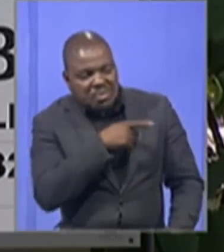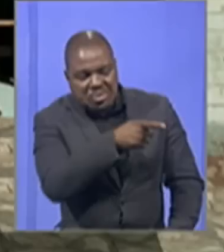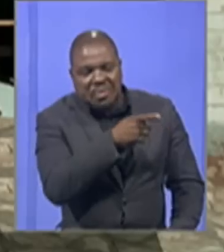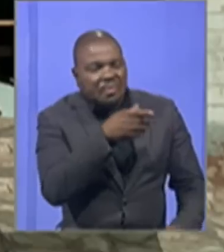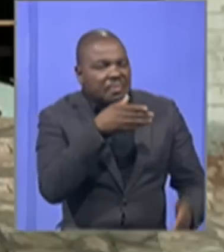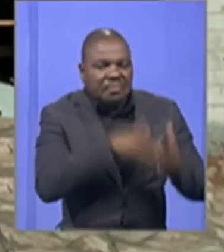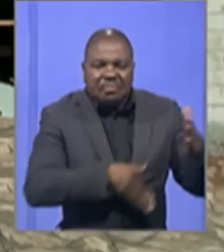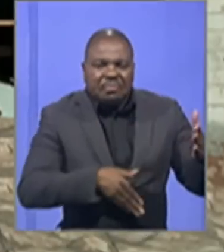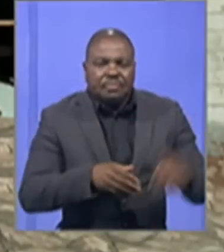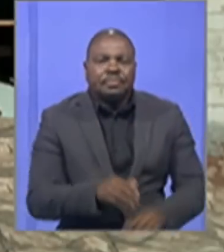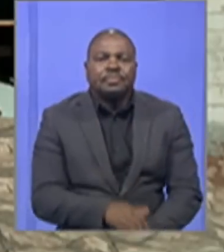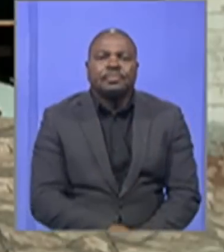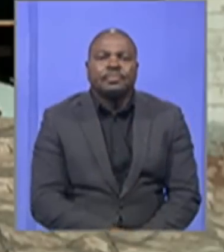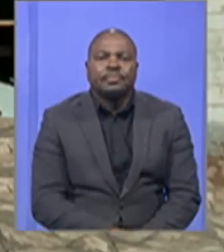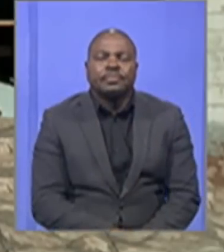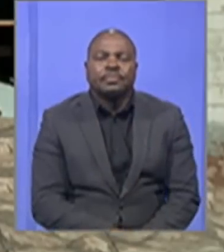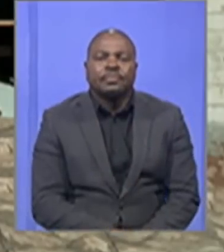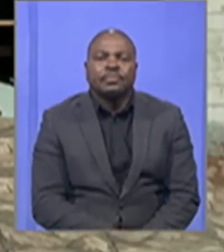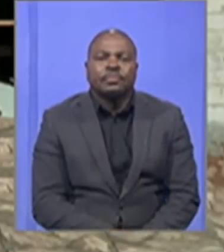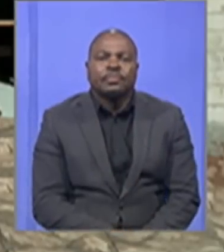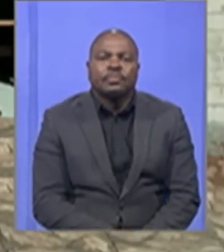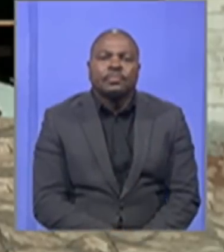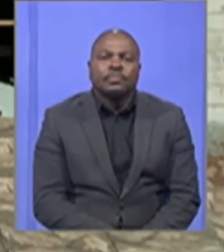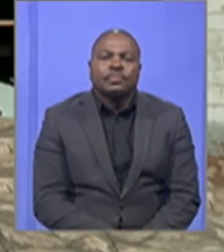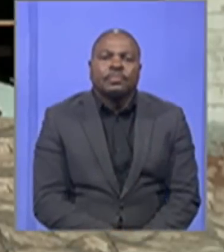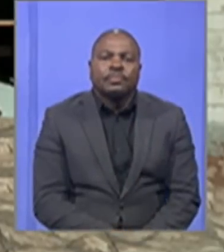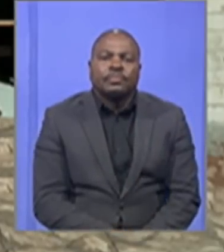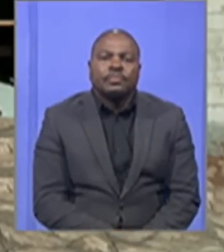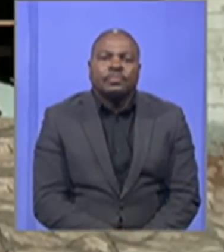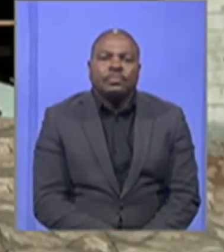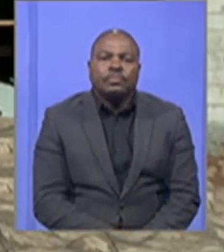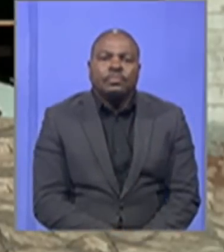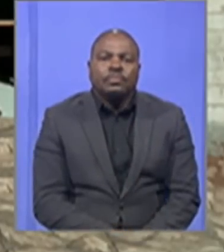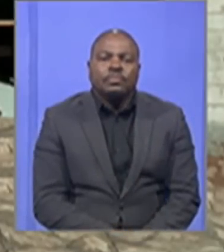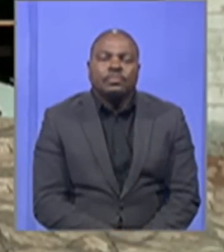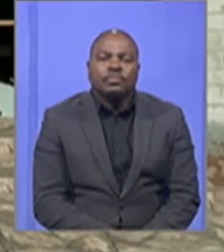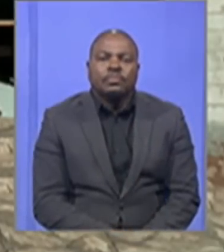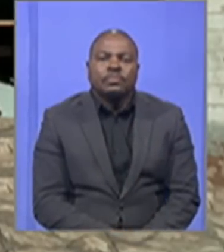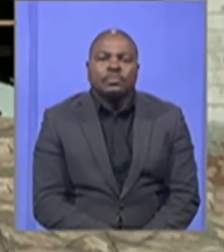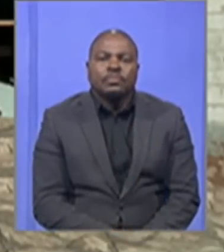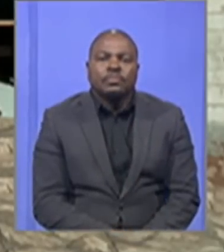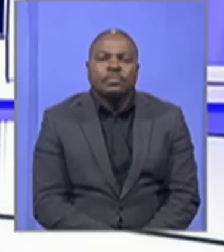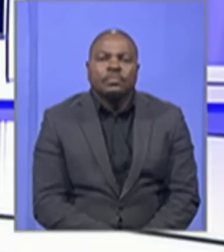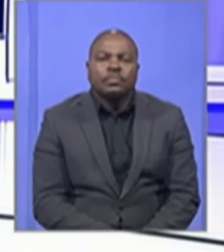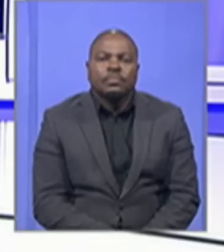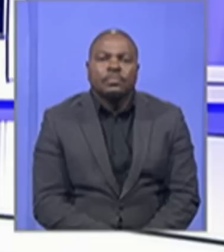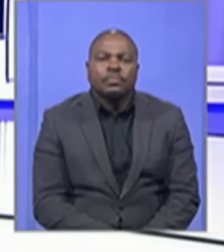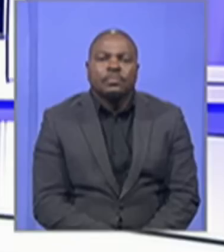ono. Tebogo Msimanga, dikgang tsa SABC mo Pampierstad mo Northern Cape.